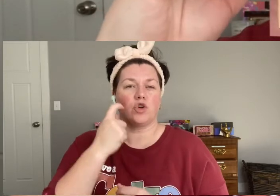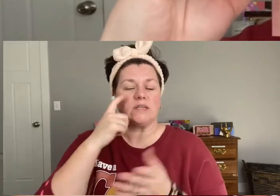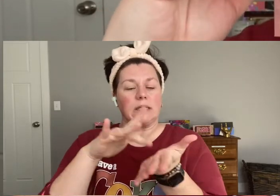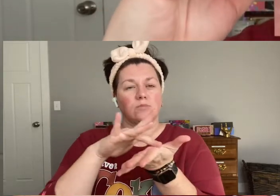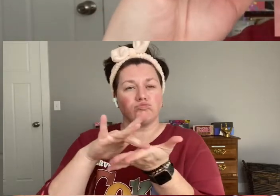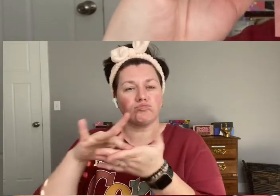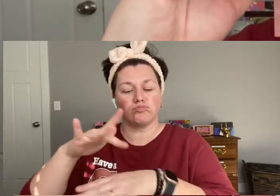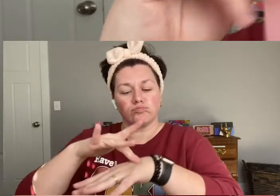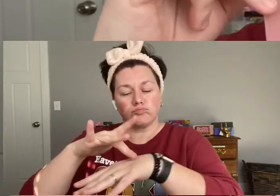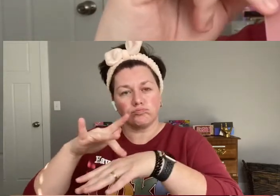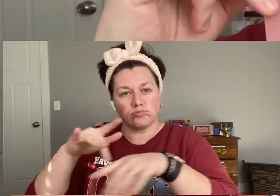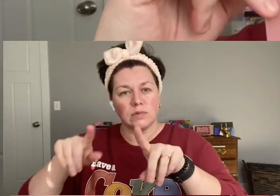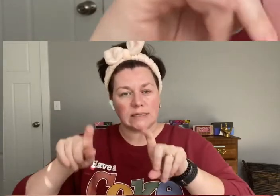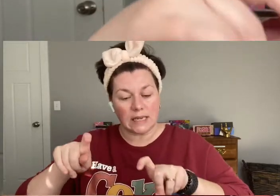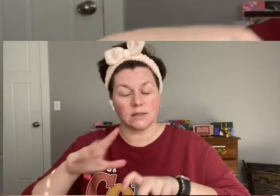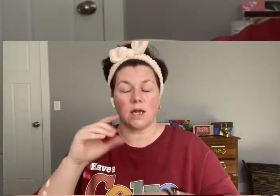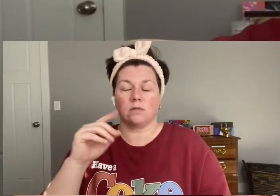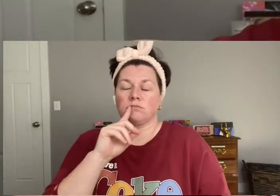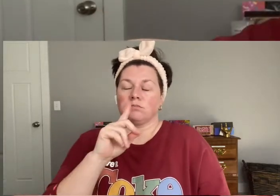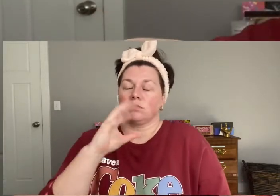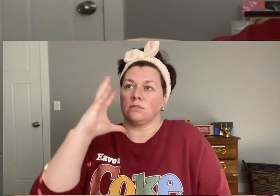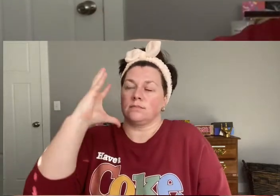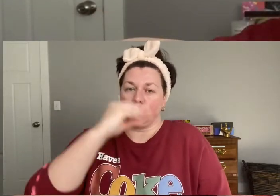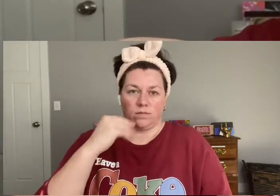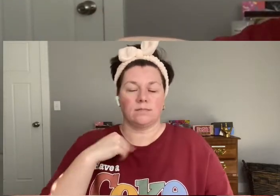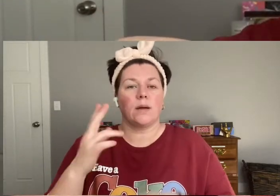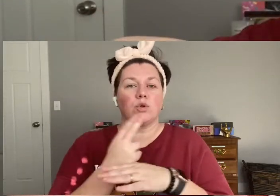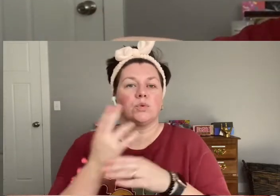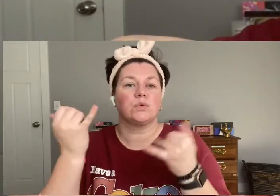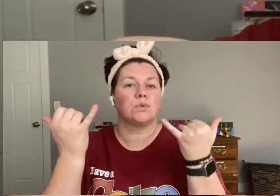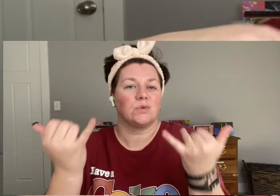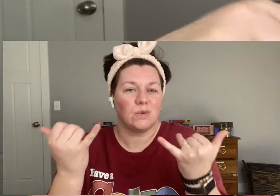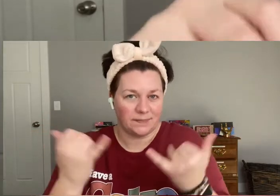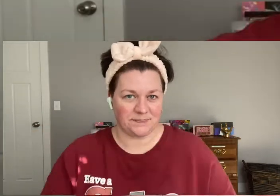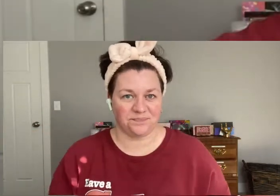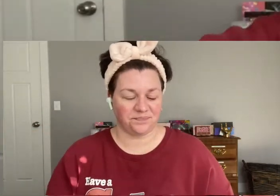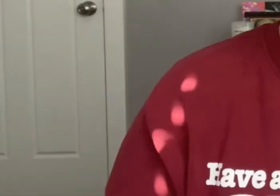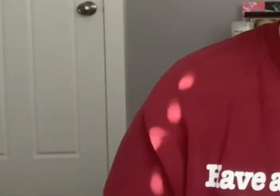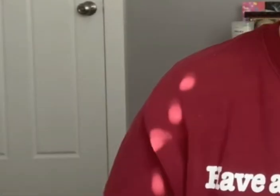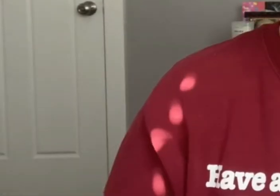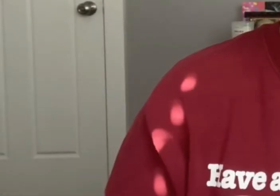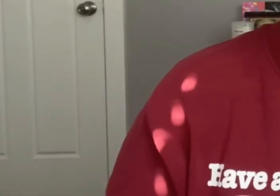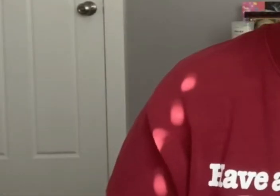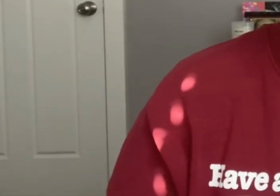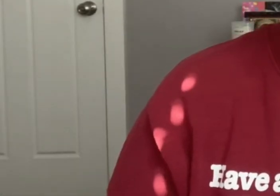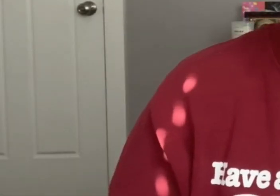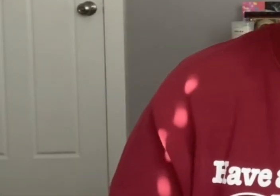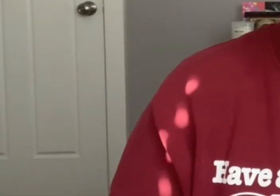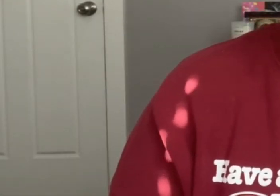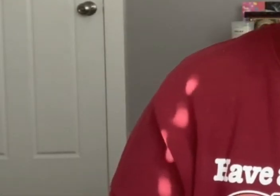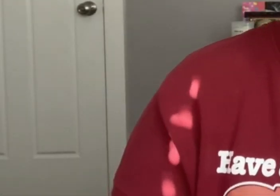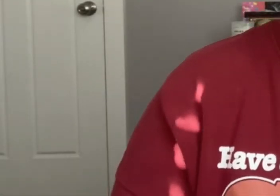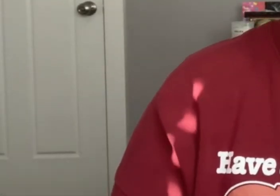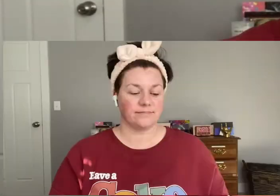of swatches. It is so, so, so beautiful. Okay, so I am gonna go ahead and